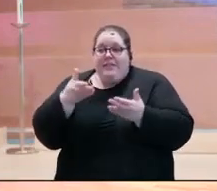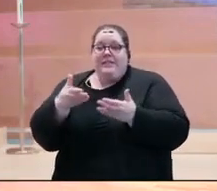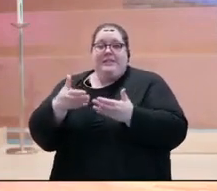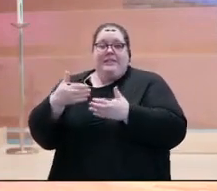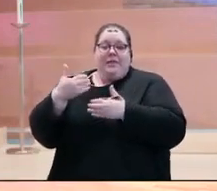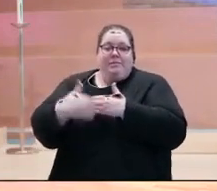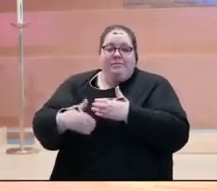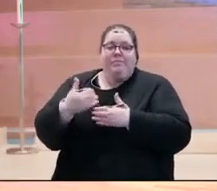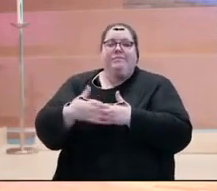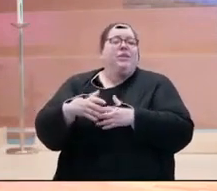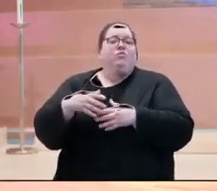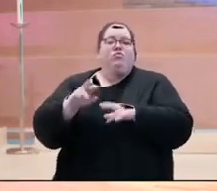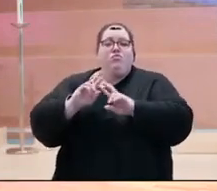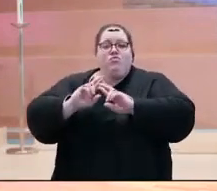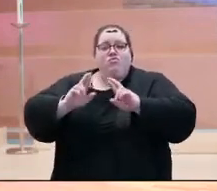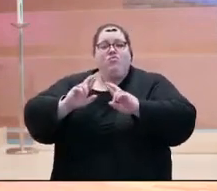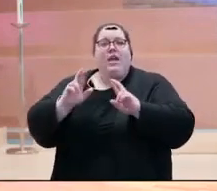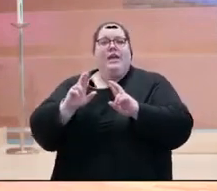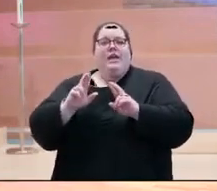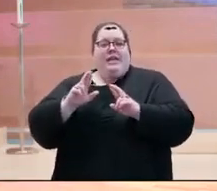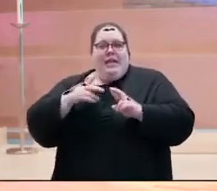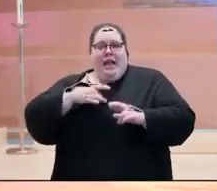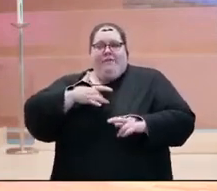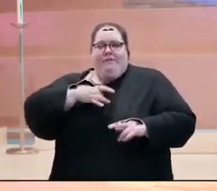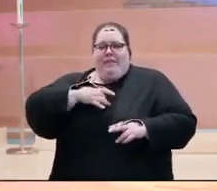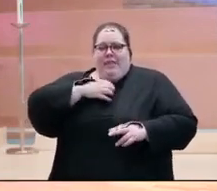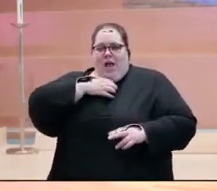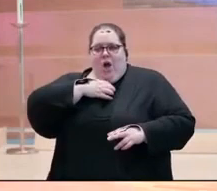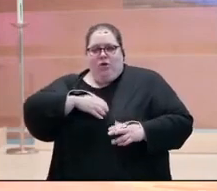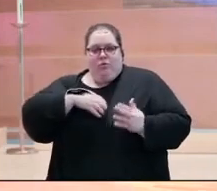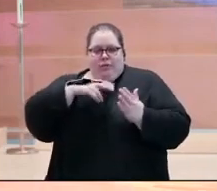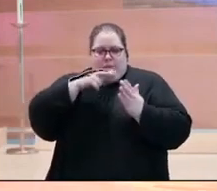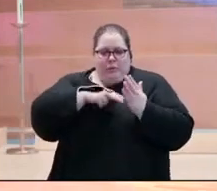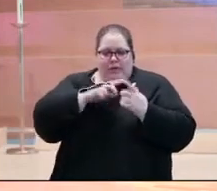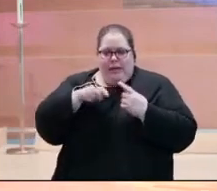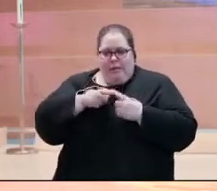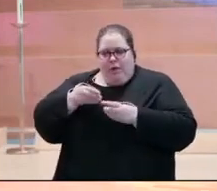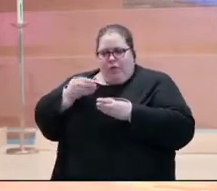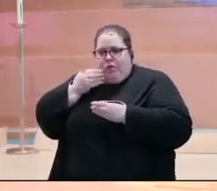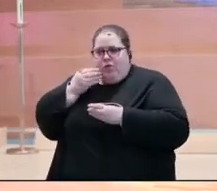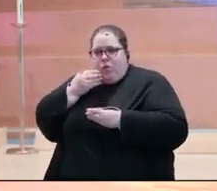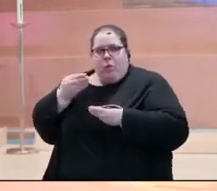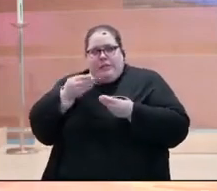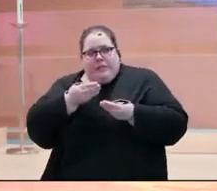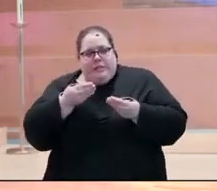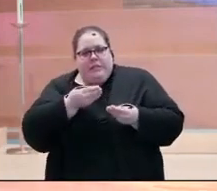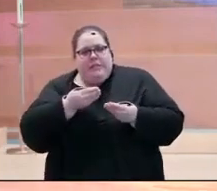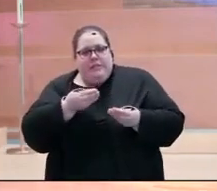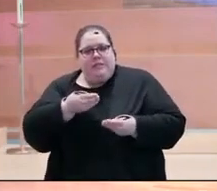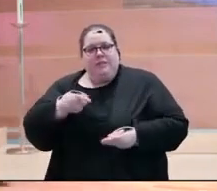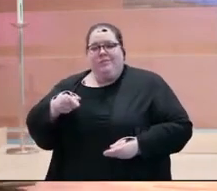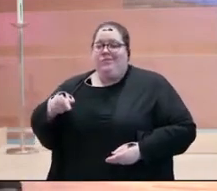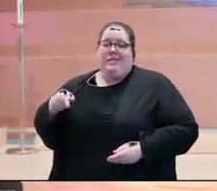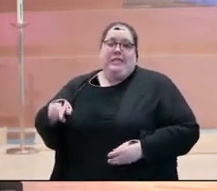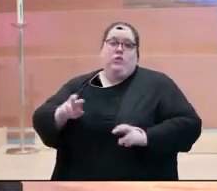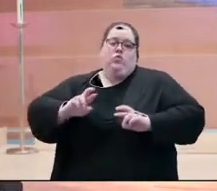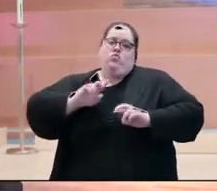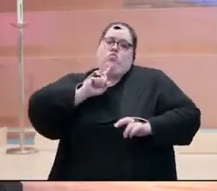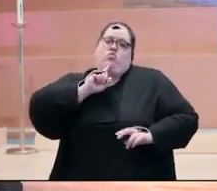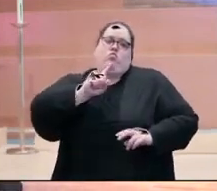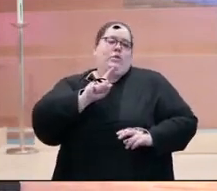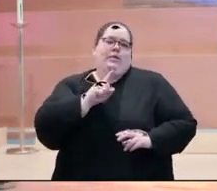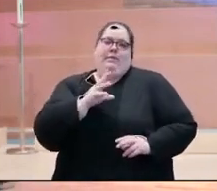with milk and roasted meat. And I'm getting hungry just like reading this. Abraham is like pulling out all the